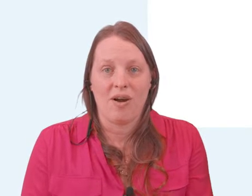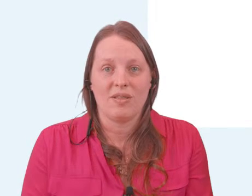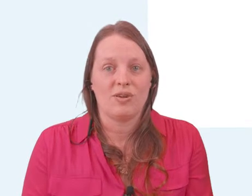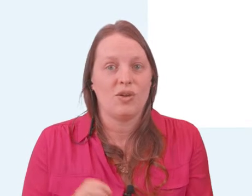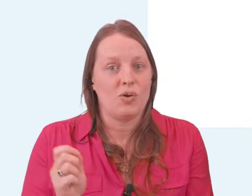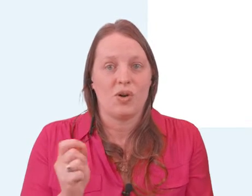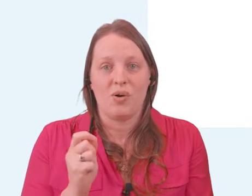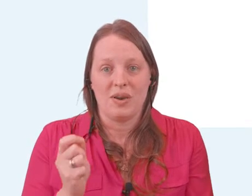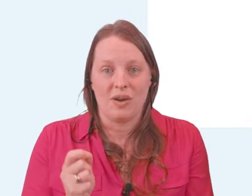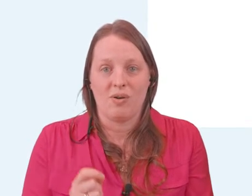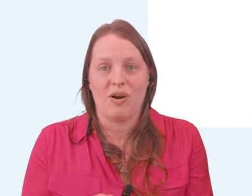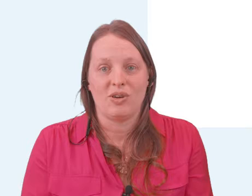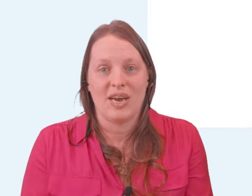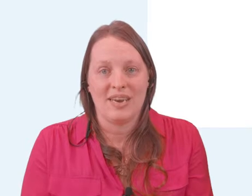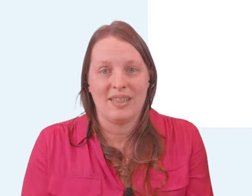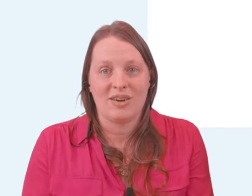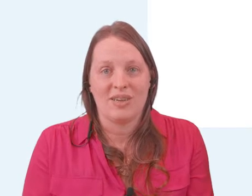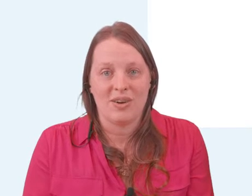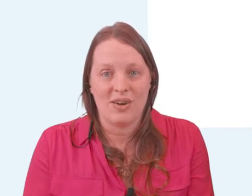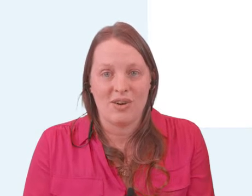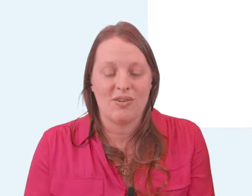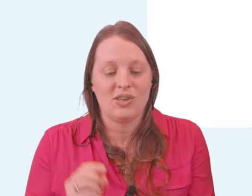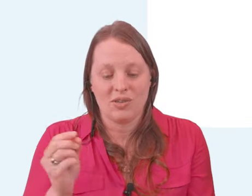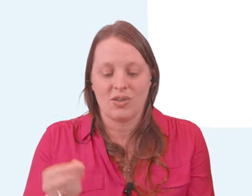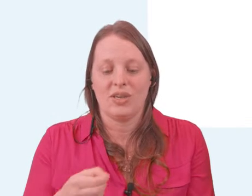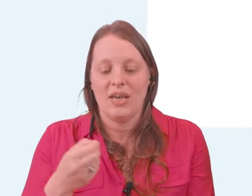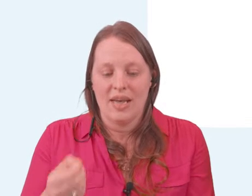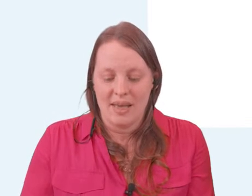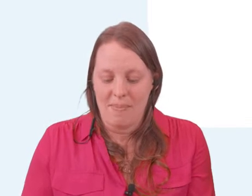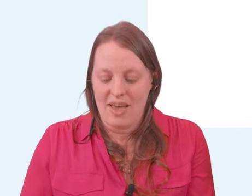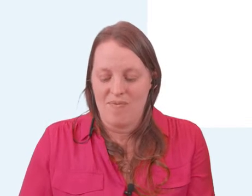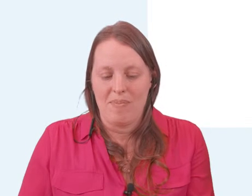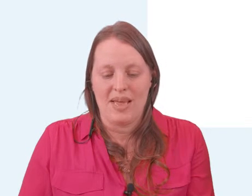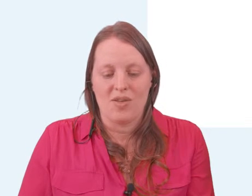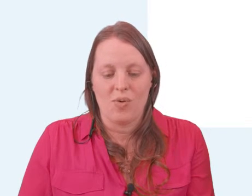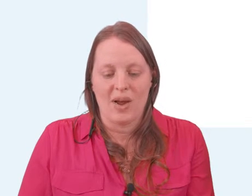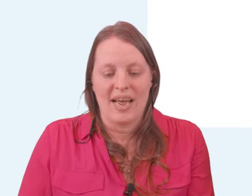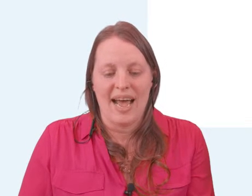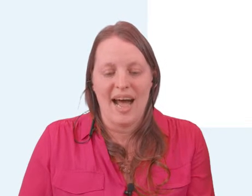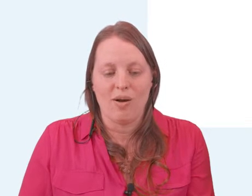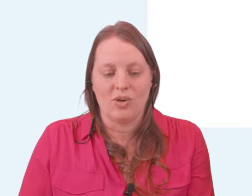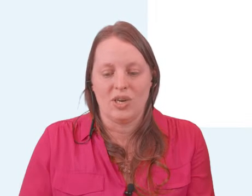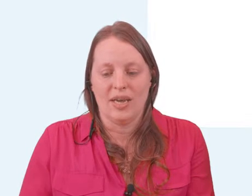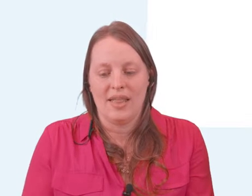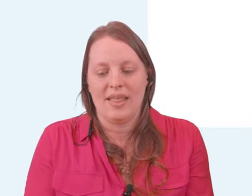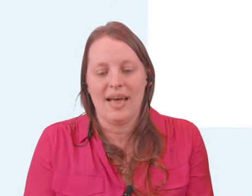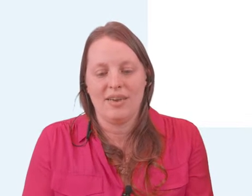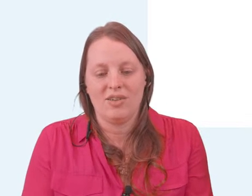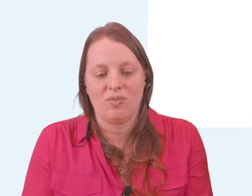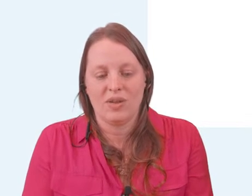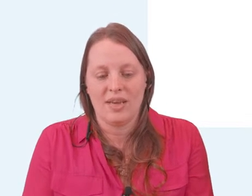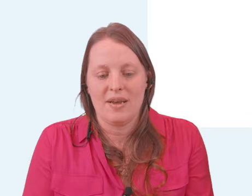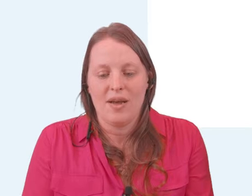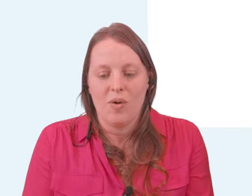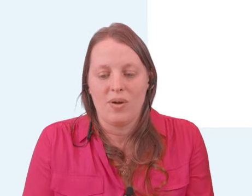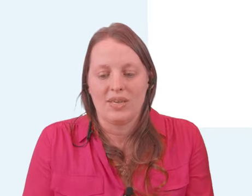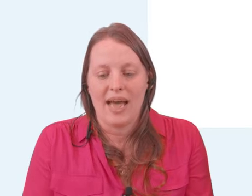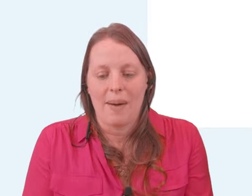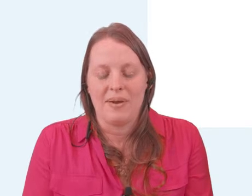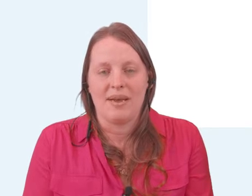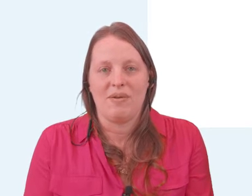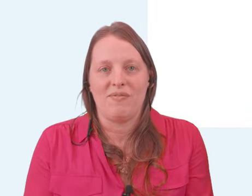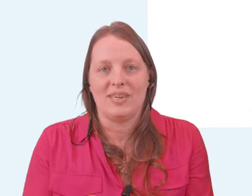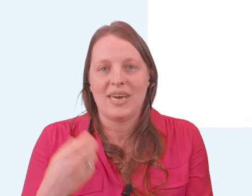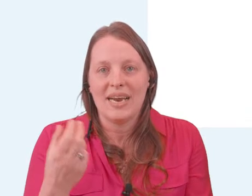there are little otoconia or our tiny little inner ear crystals that may have made their way out. And that is really what